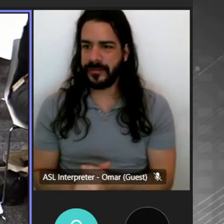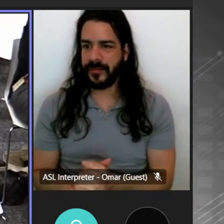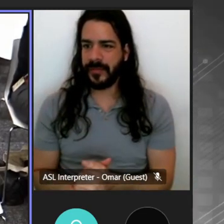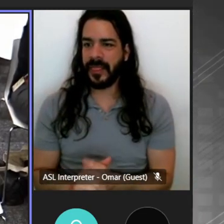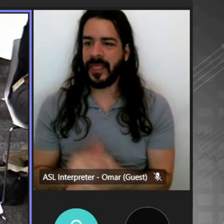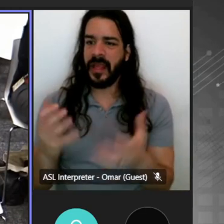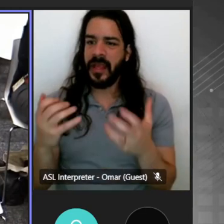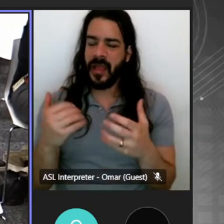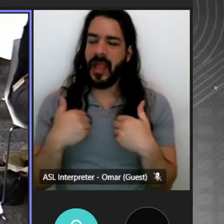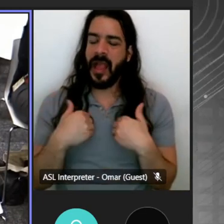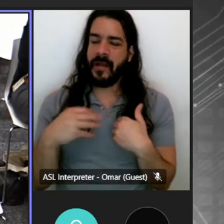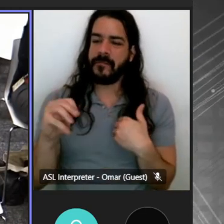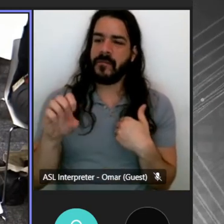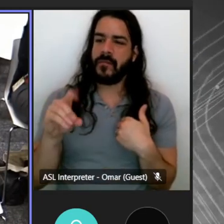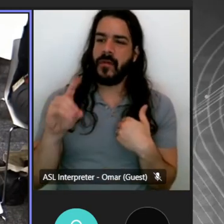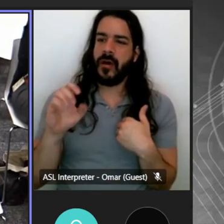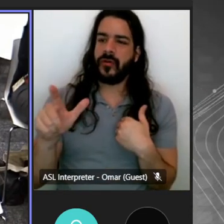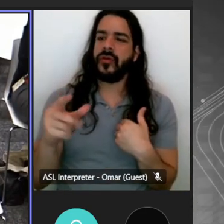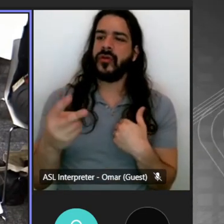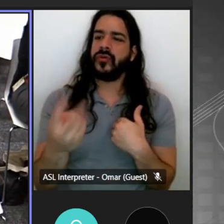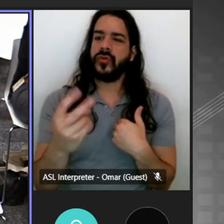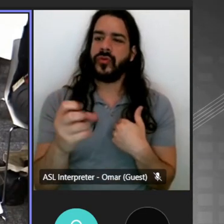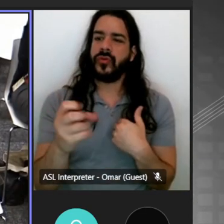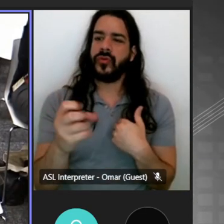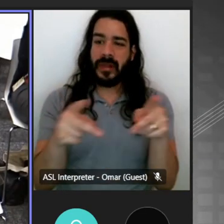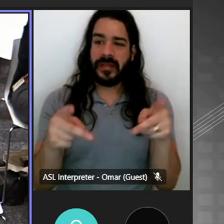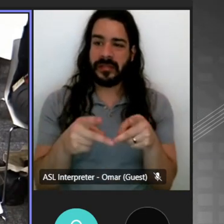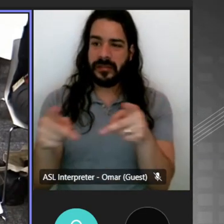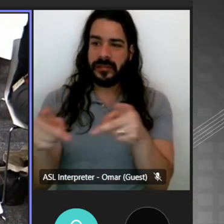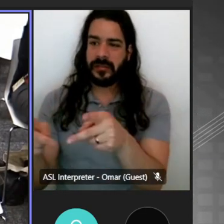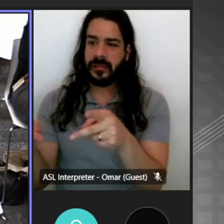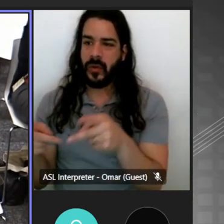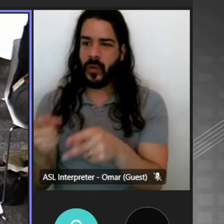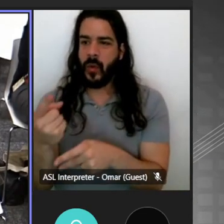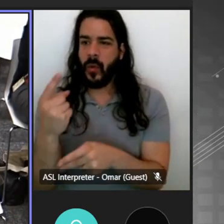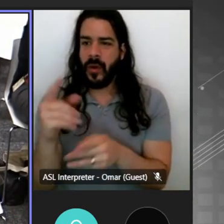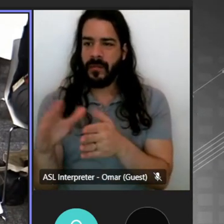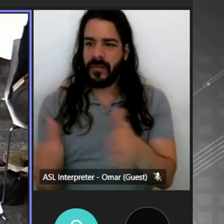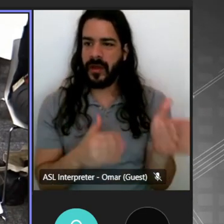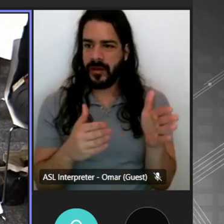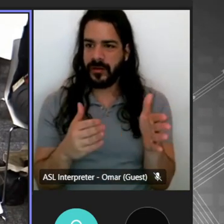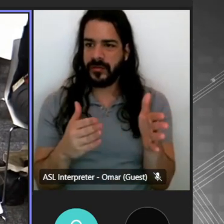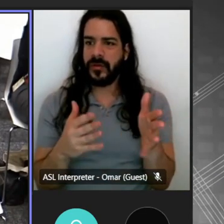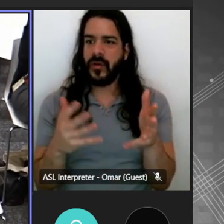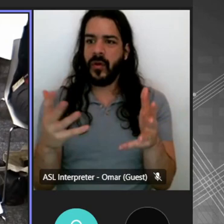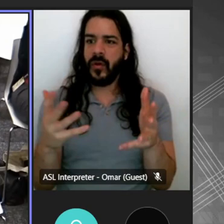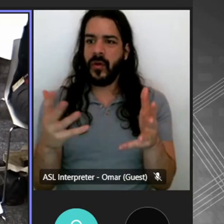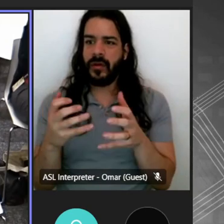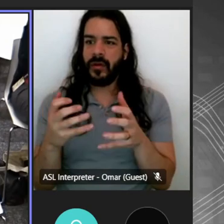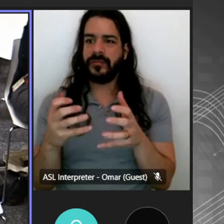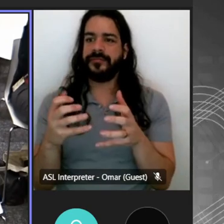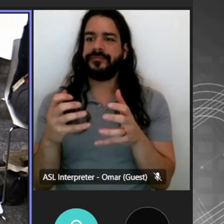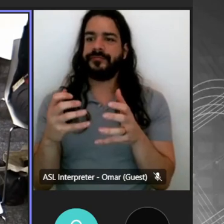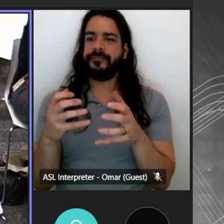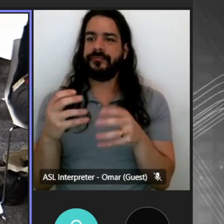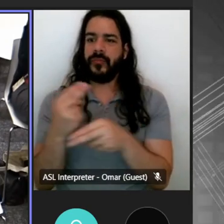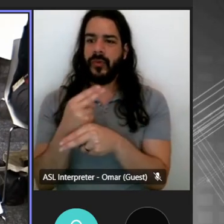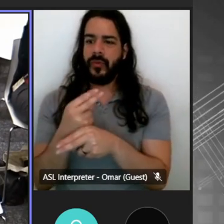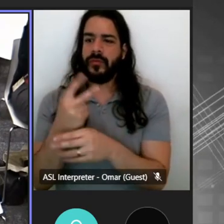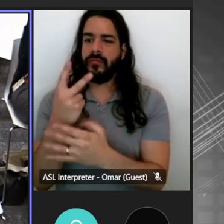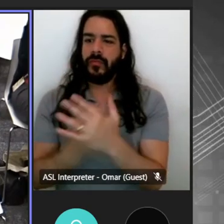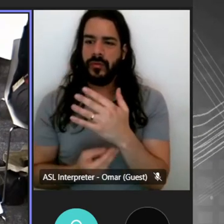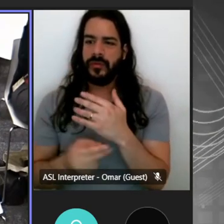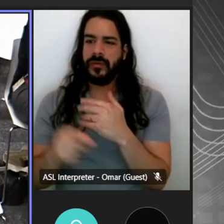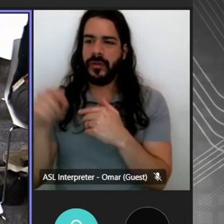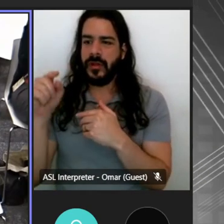we've called two sites, one plan, as the model for the redevelopment of both the current bus garage site and the